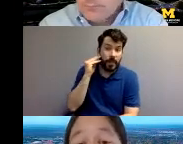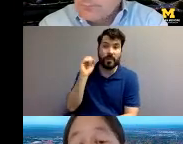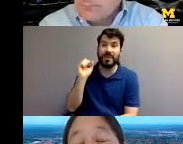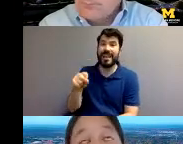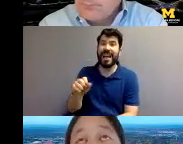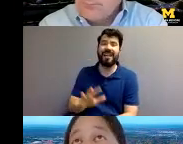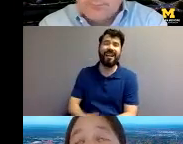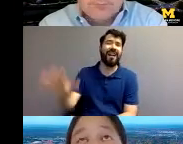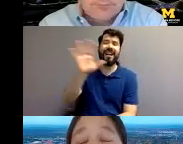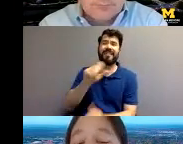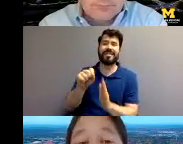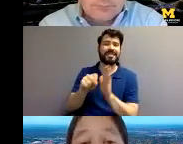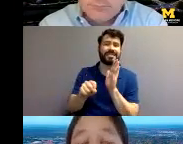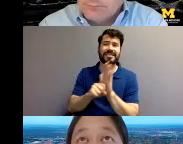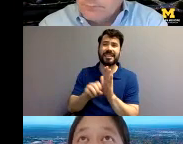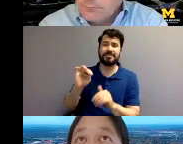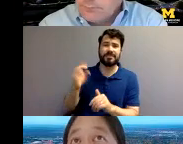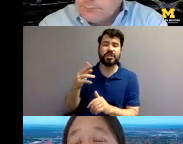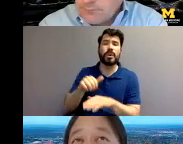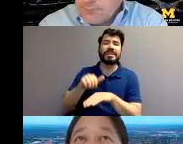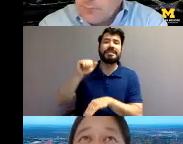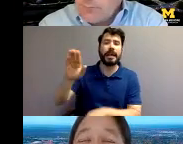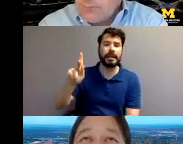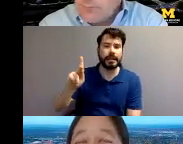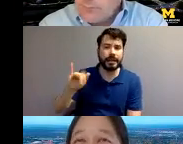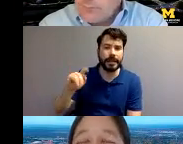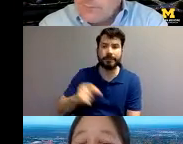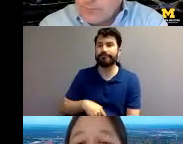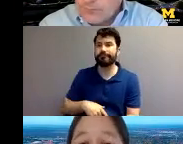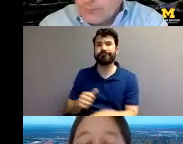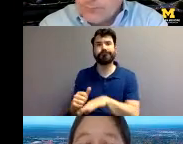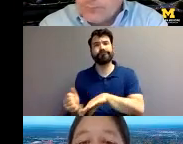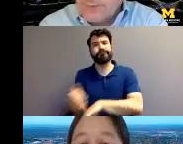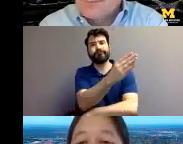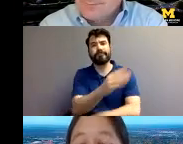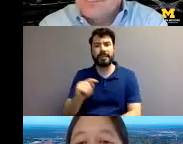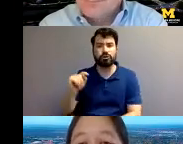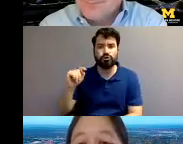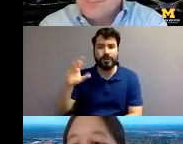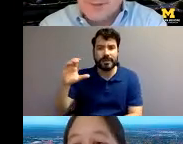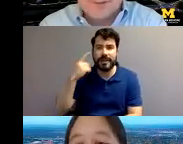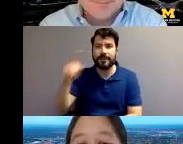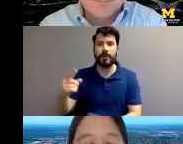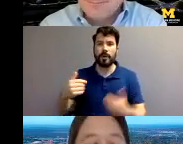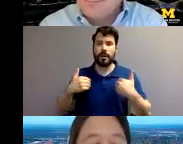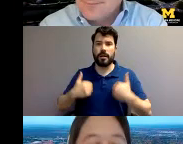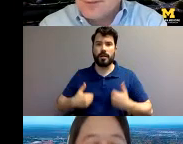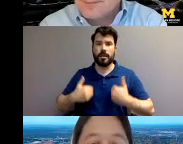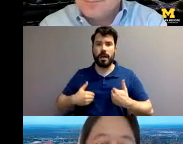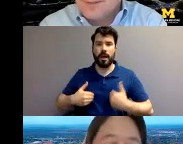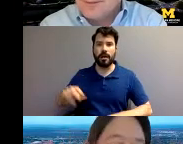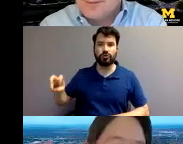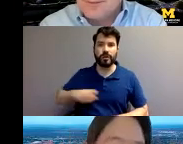Michigan. So we have sent some kits all the way out to Traverse City for a bilateral lung transplant patient. So across the state, pretty